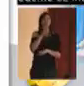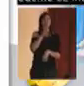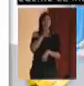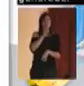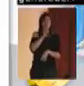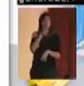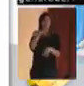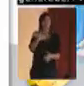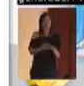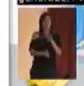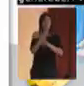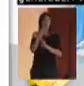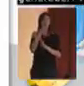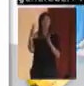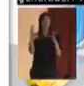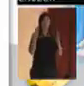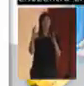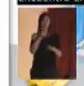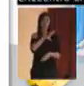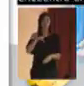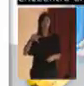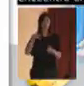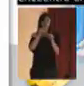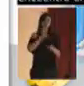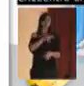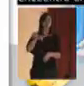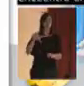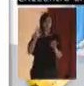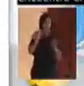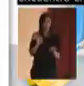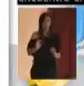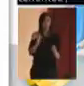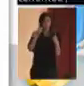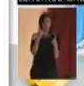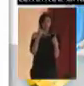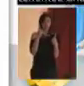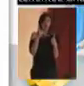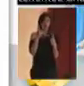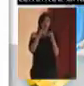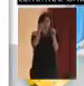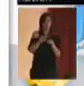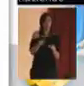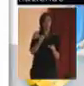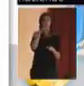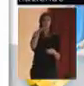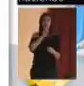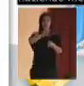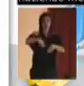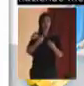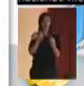this in the generator? Currently, the generator is just a prototype. We have a first